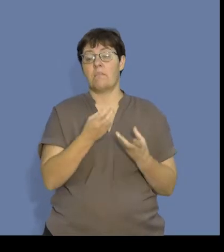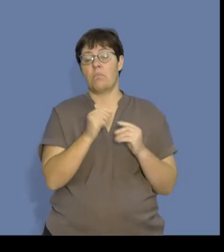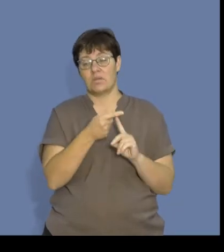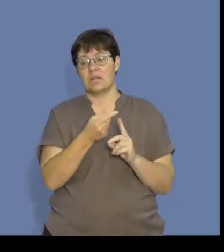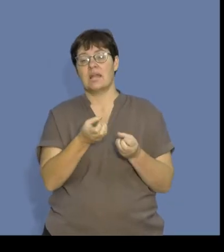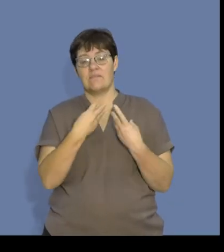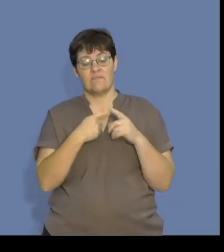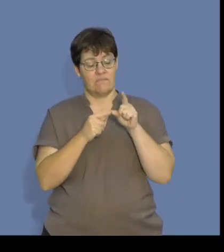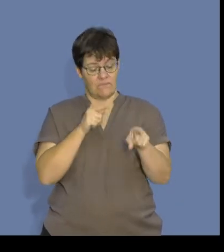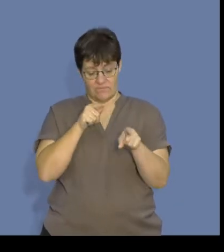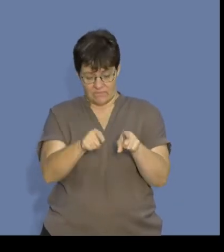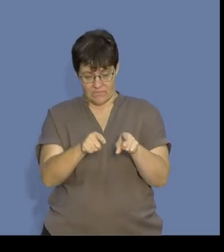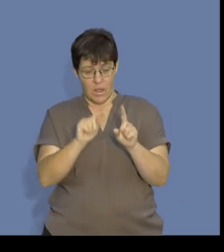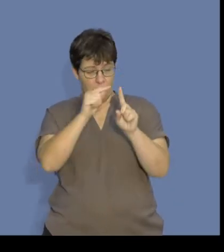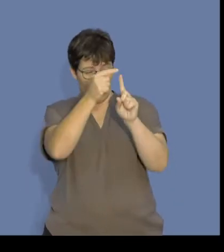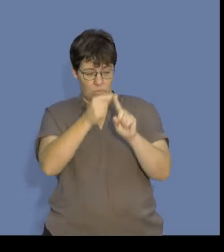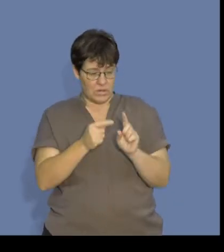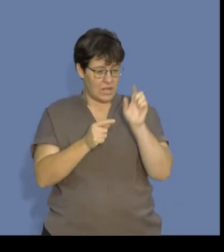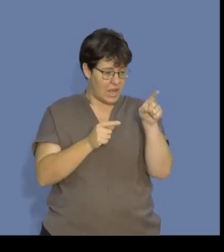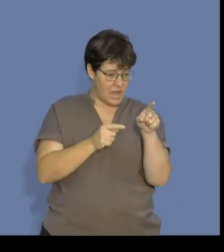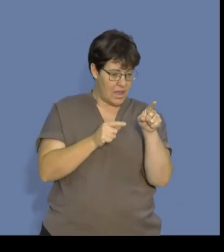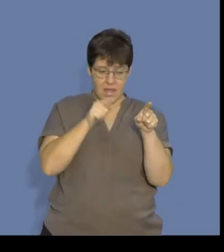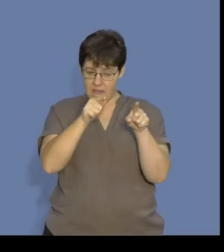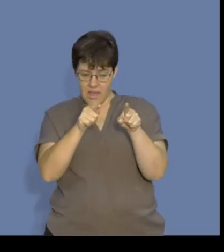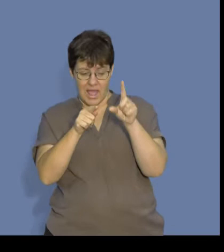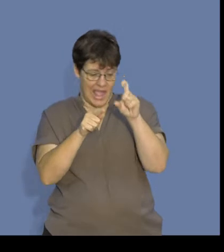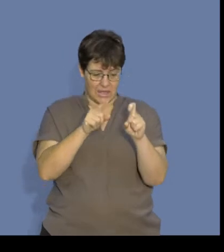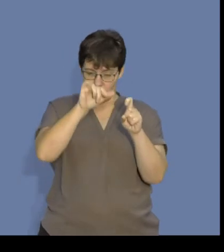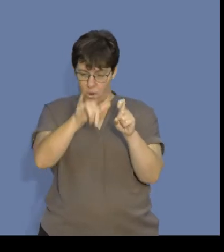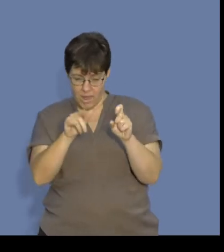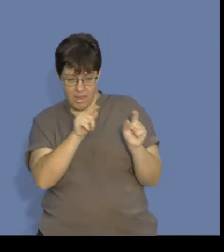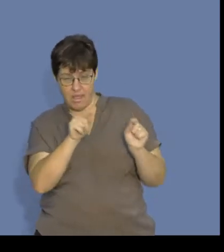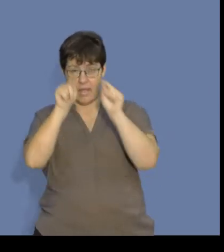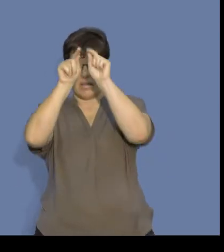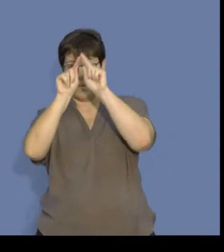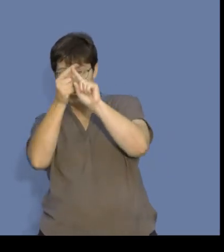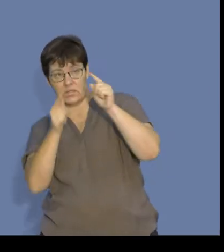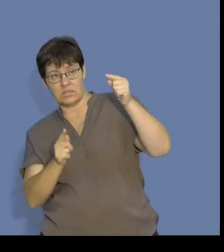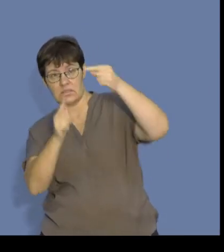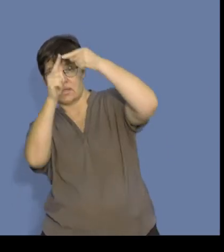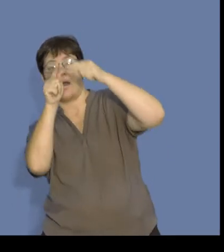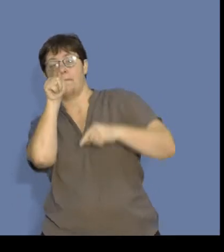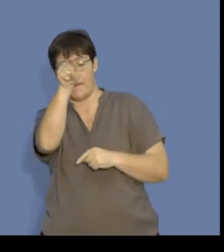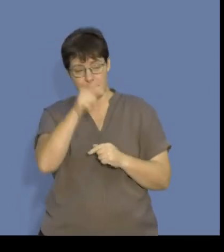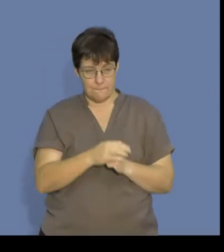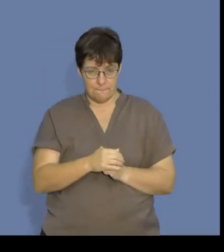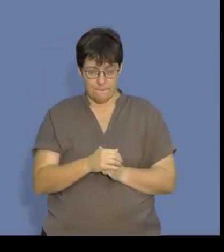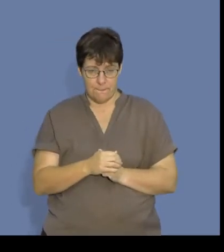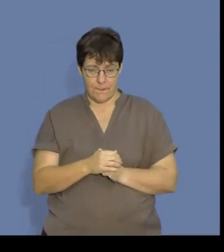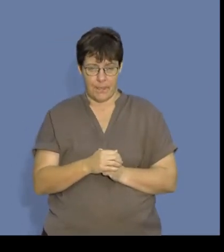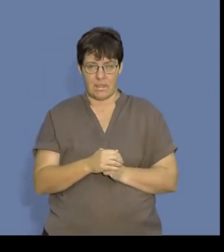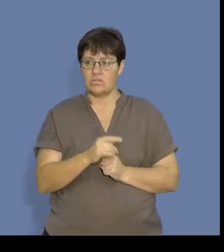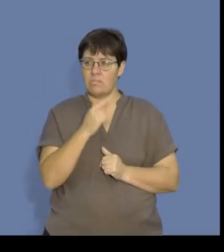is given by those coordinates. So on a Cartesian plane, if I say to you, what is A? It